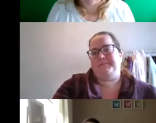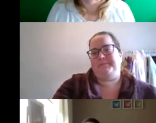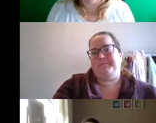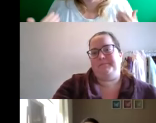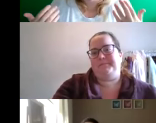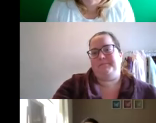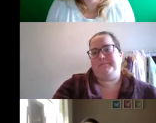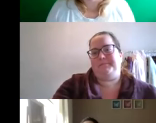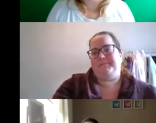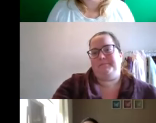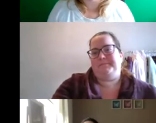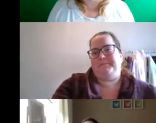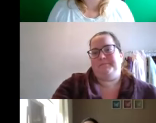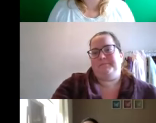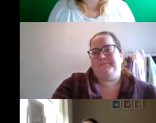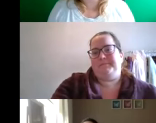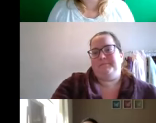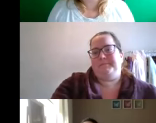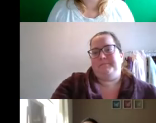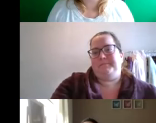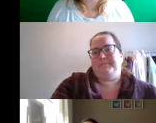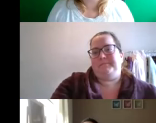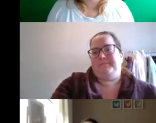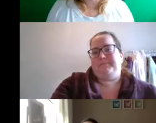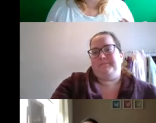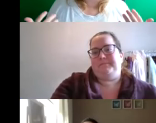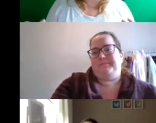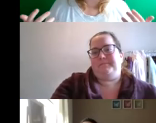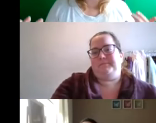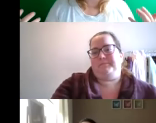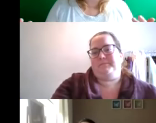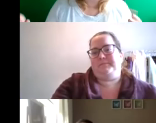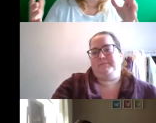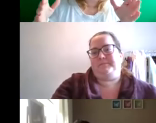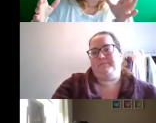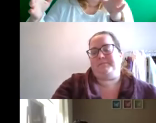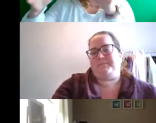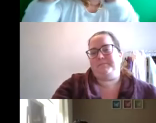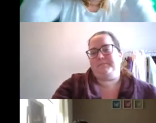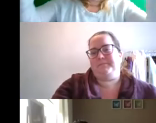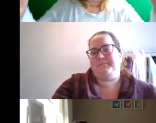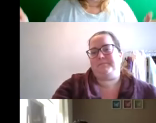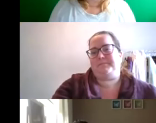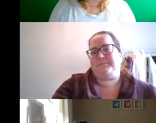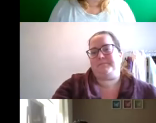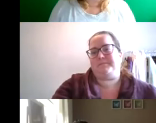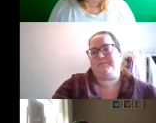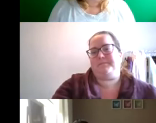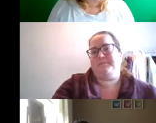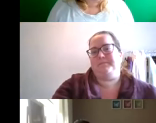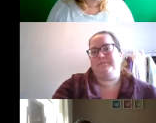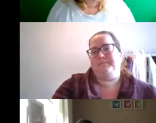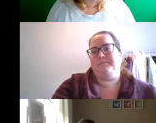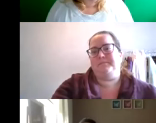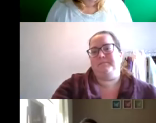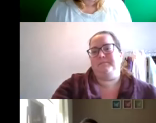scripts there is what's the appropriate thing to say or do in this context, and how do I structure it? So that's kind of the